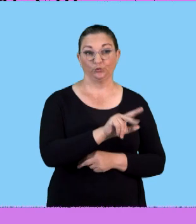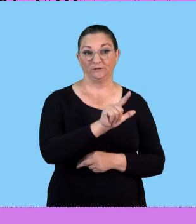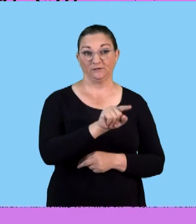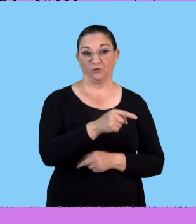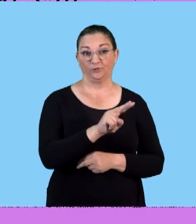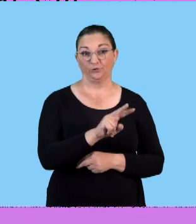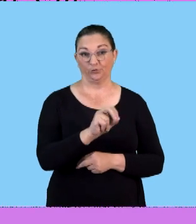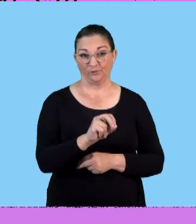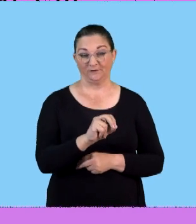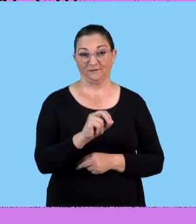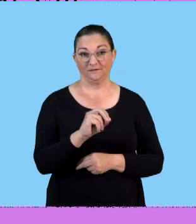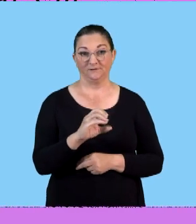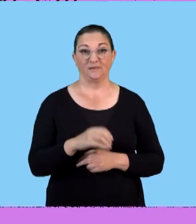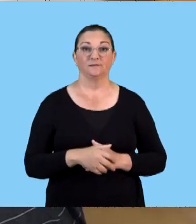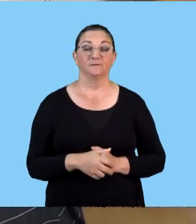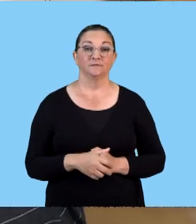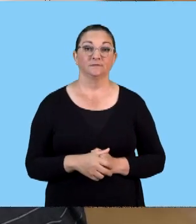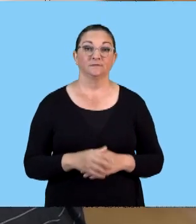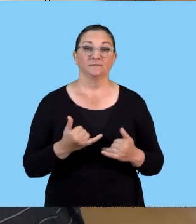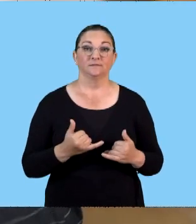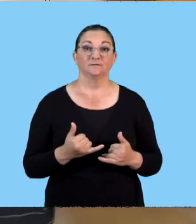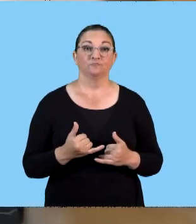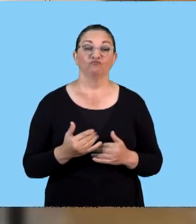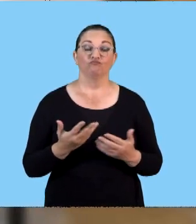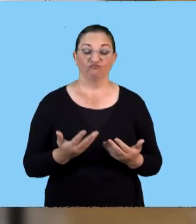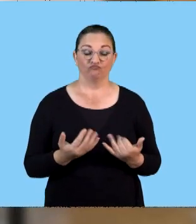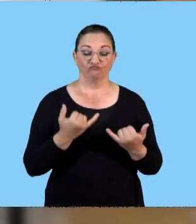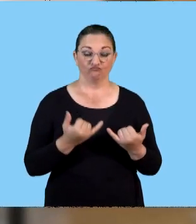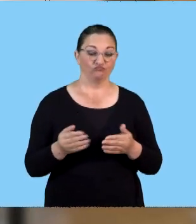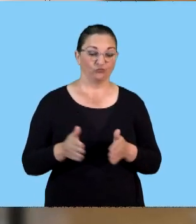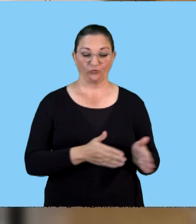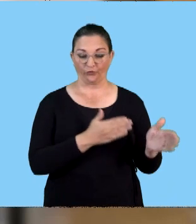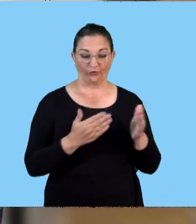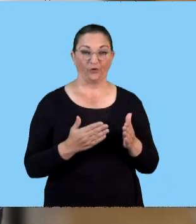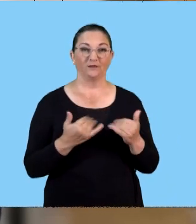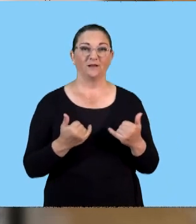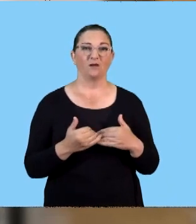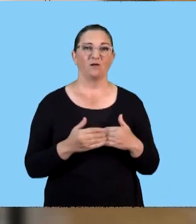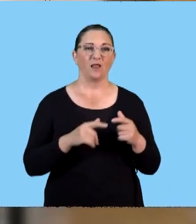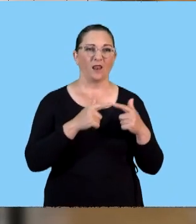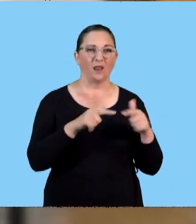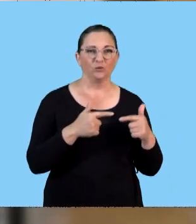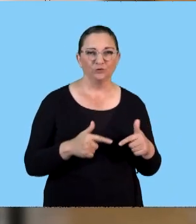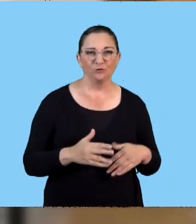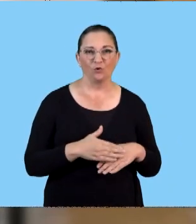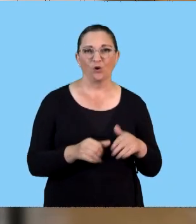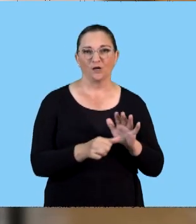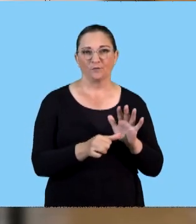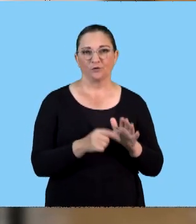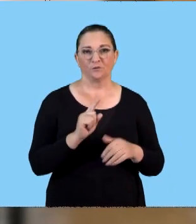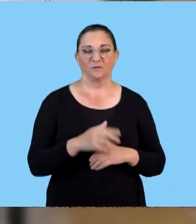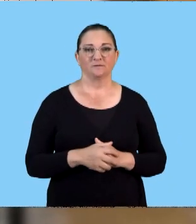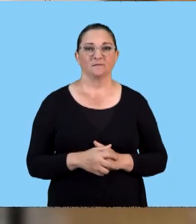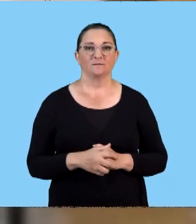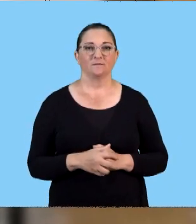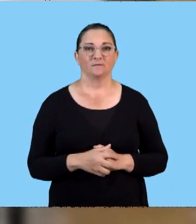27 Rand and 20 cents. Guys, let us now move on by looking at other important language, right? So first